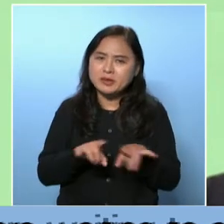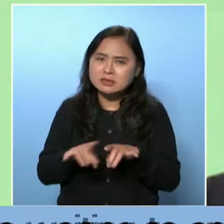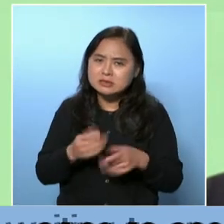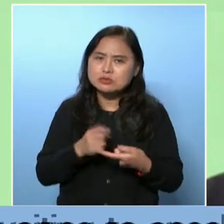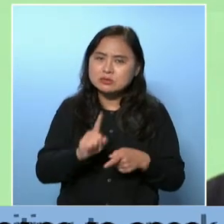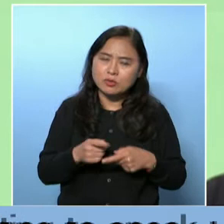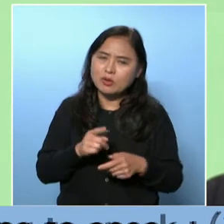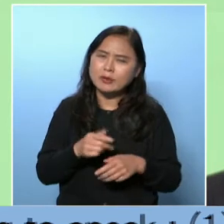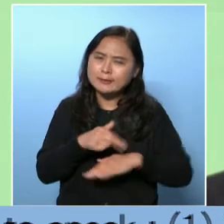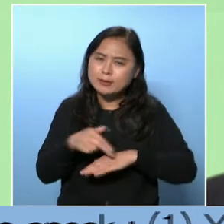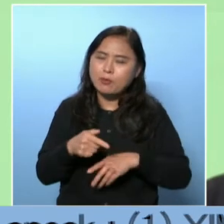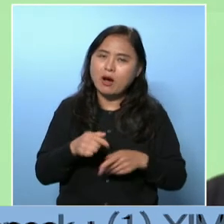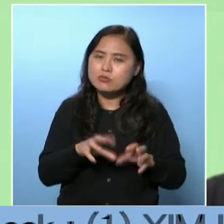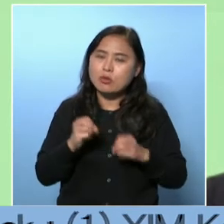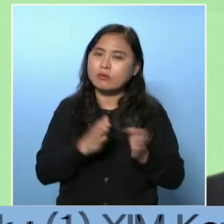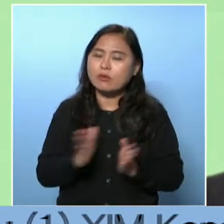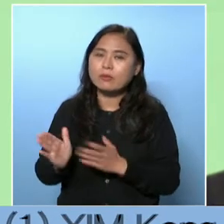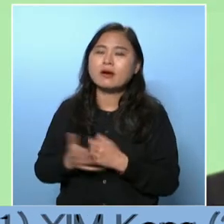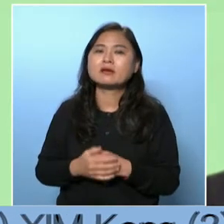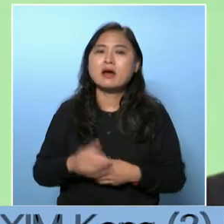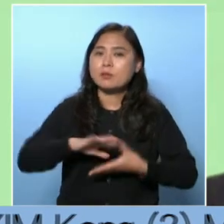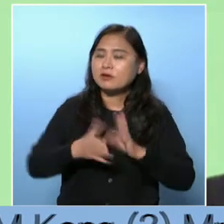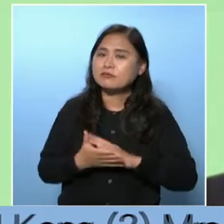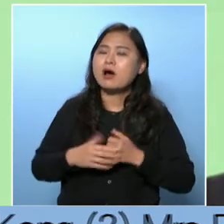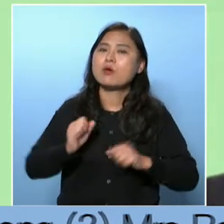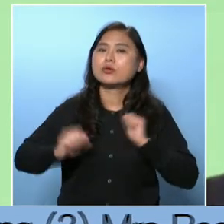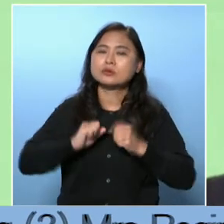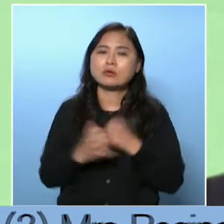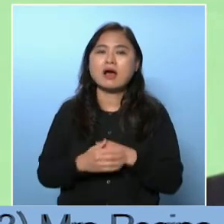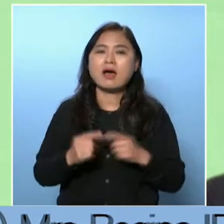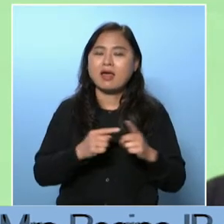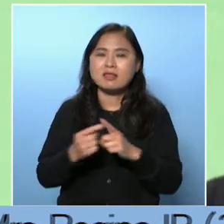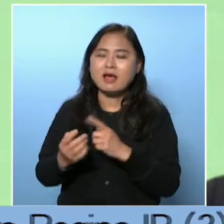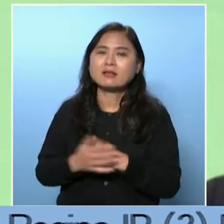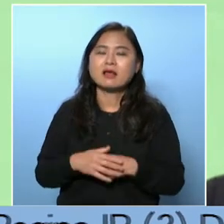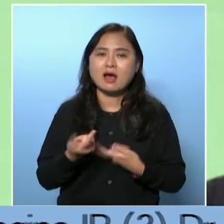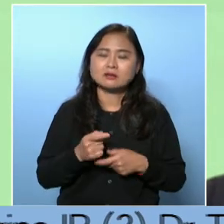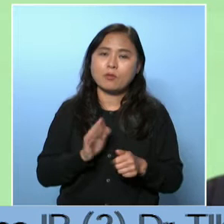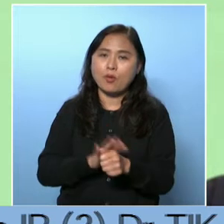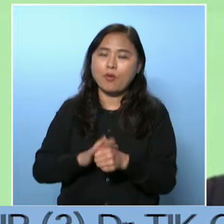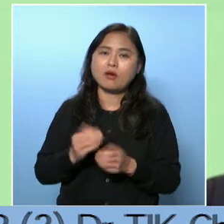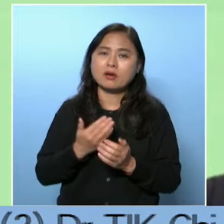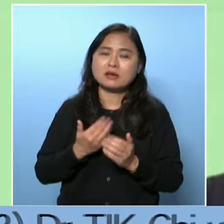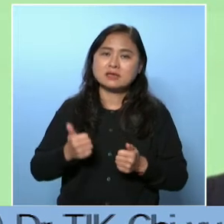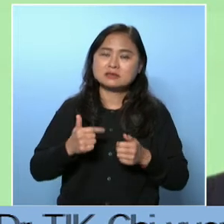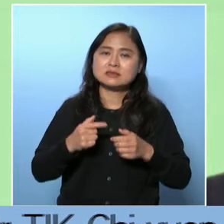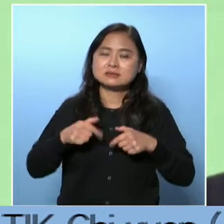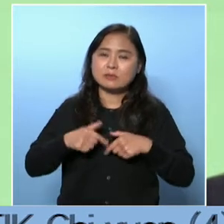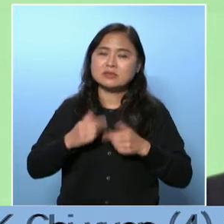give them some guidelines. And of course, leisure and recreation is